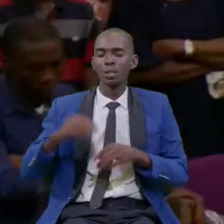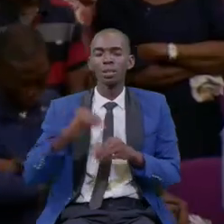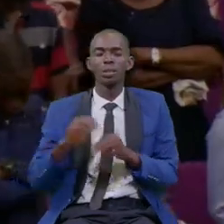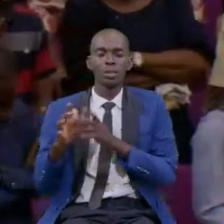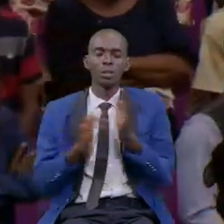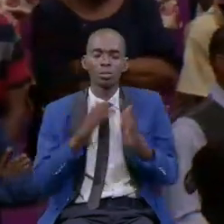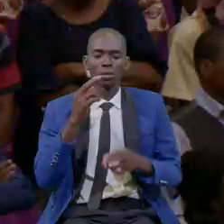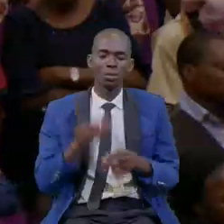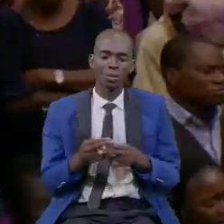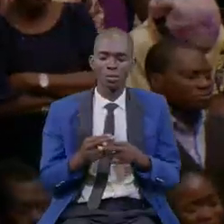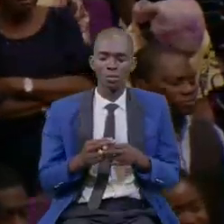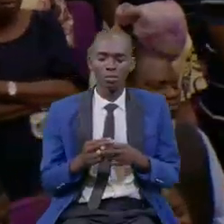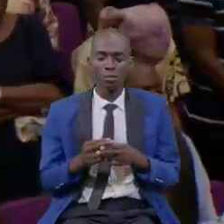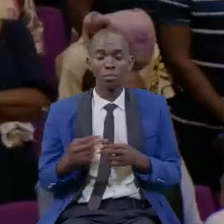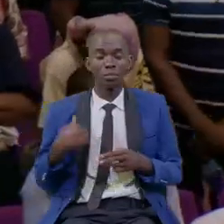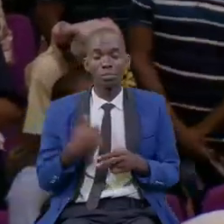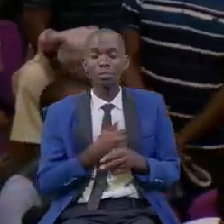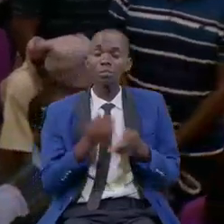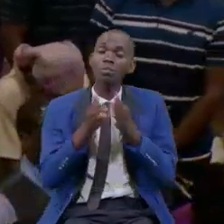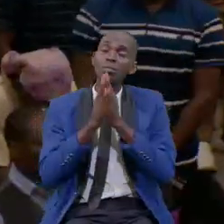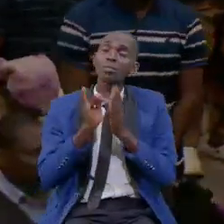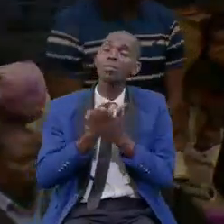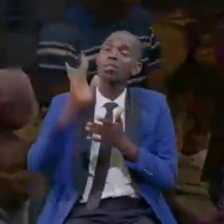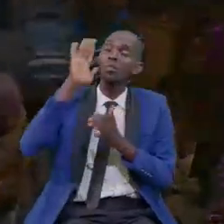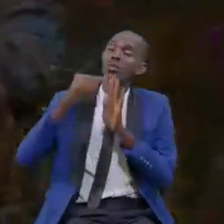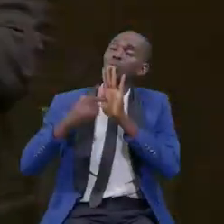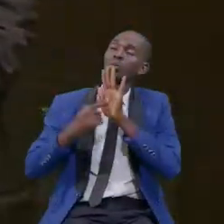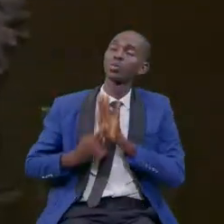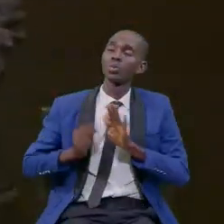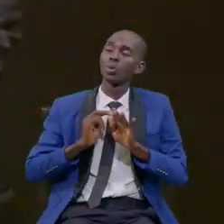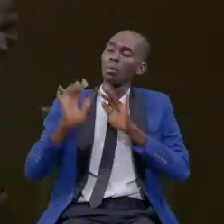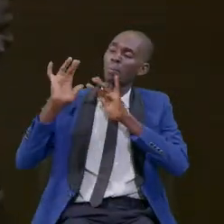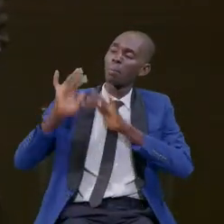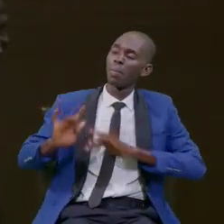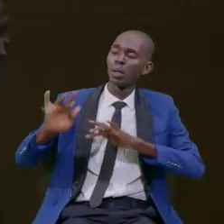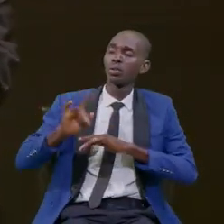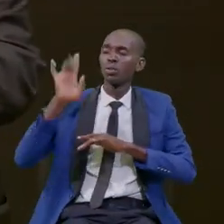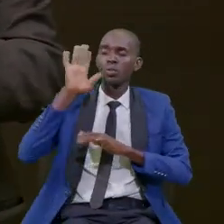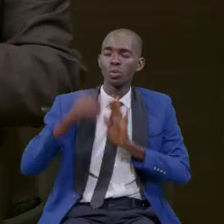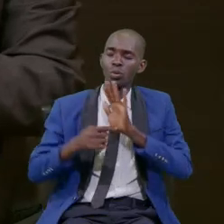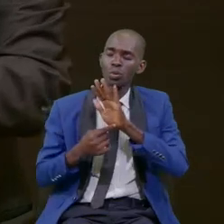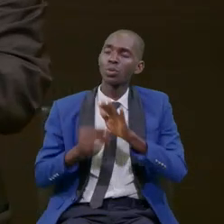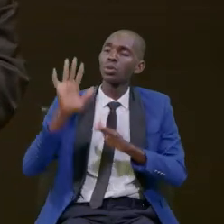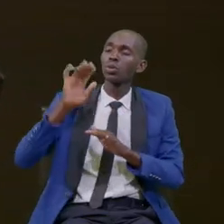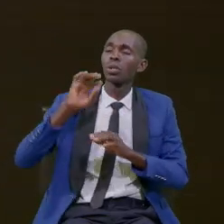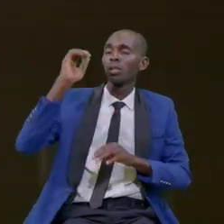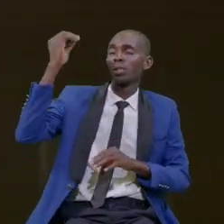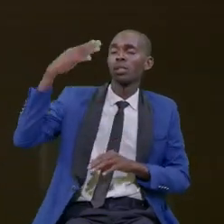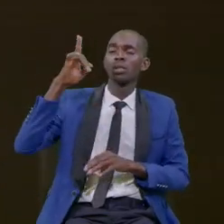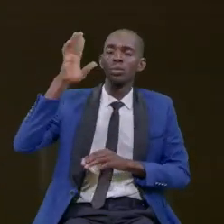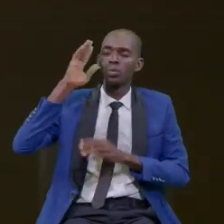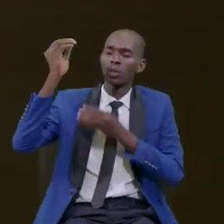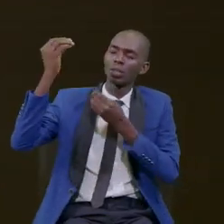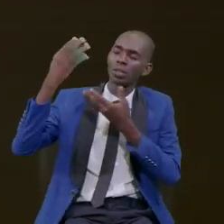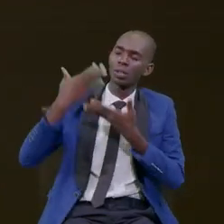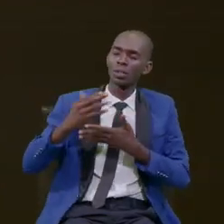name. We're asking you show mercy, you manifest grace, and you grant us